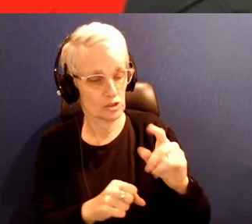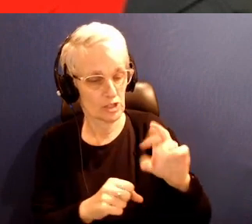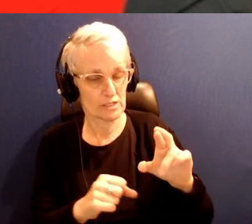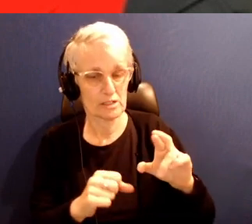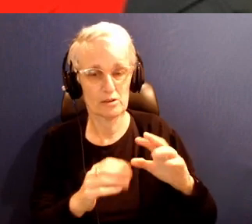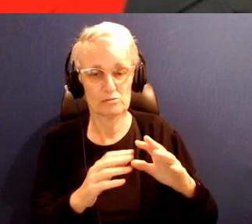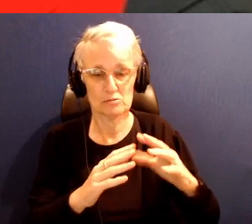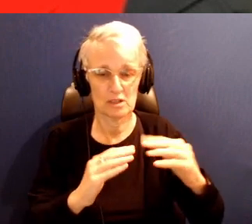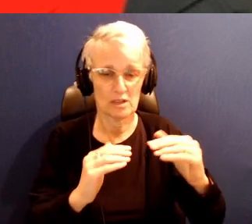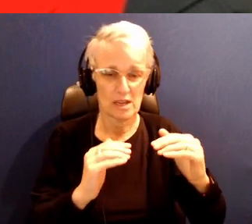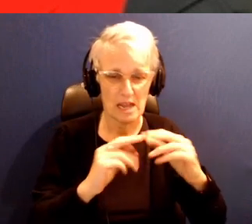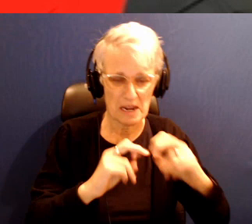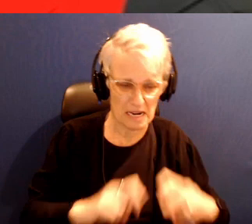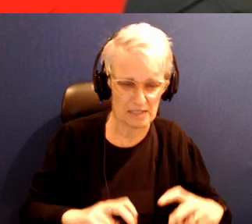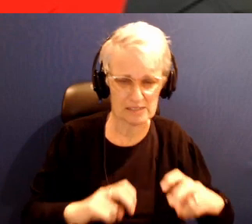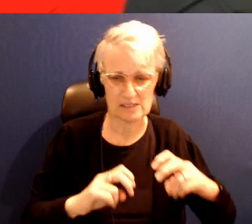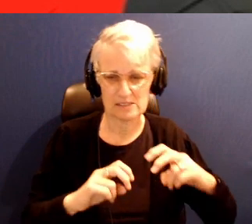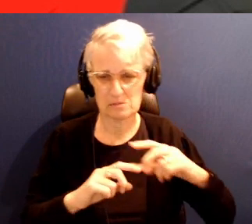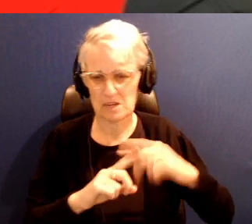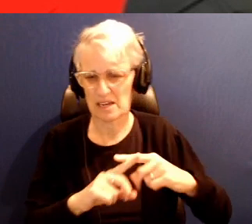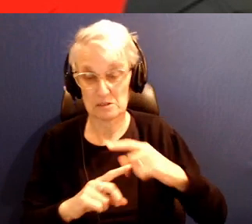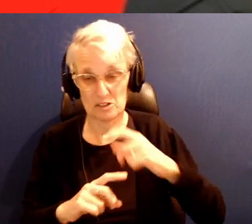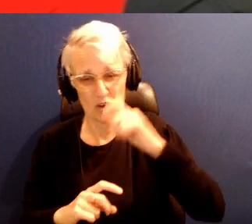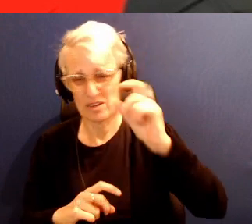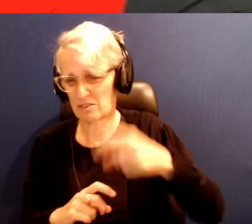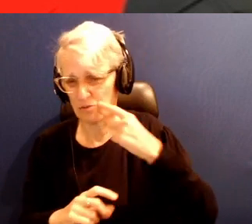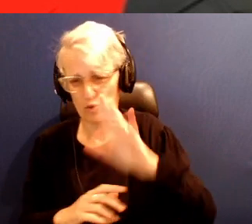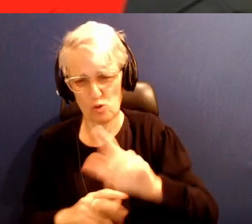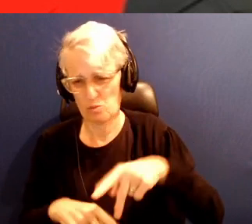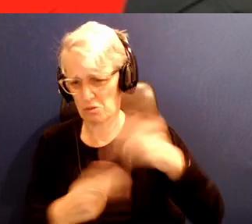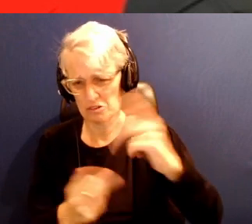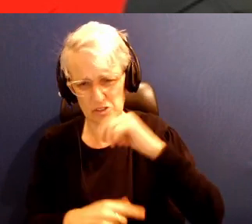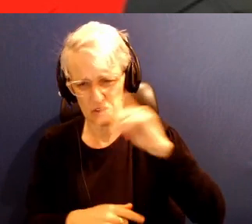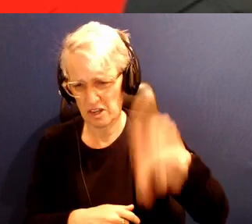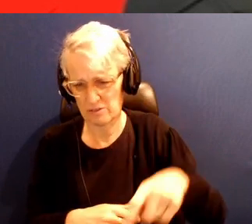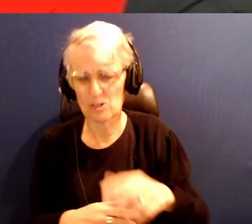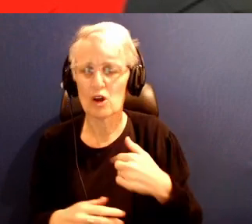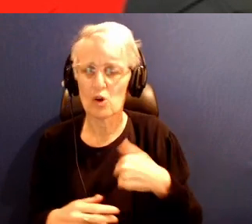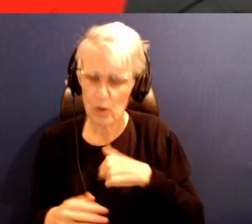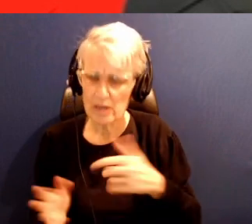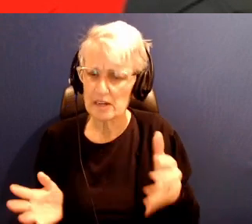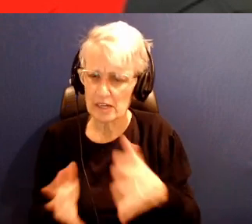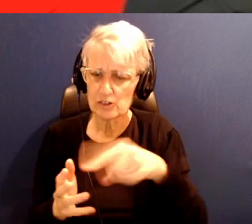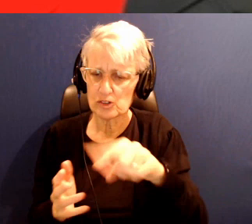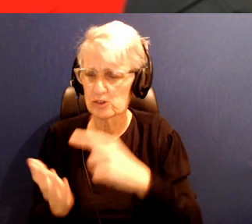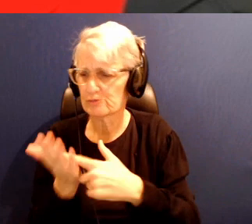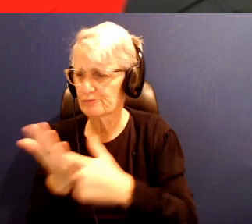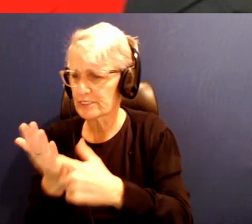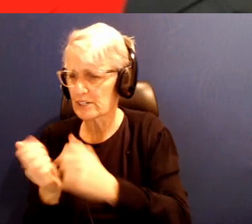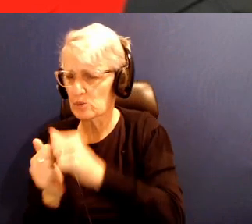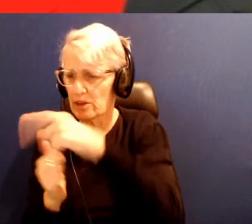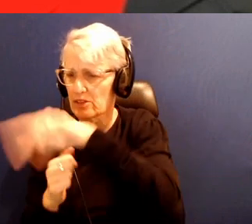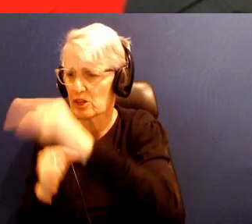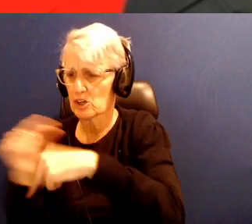gender-based analysis plus is not required for your proposal, we invite you to consult the Global